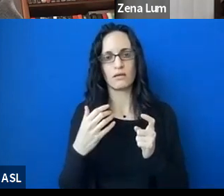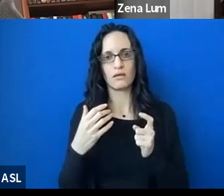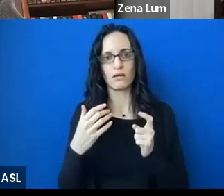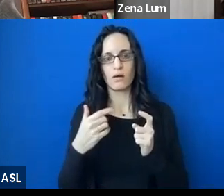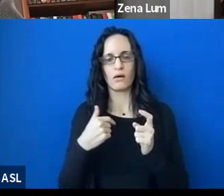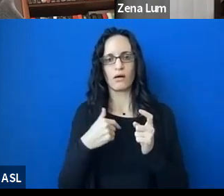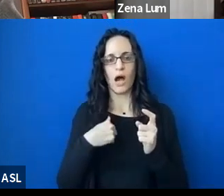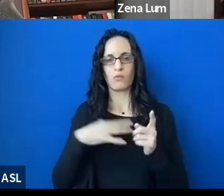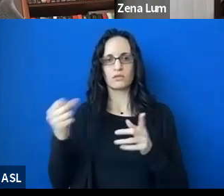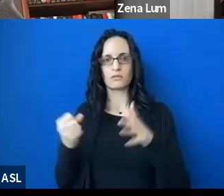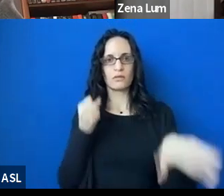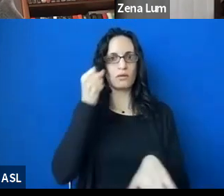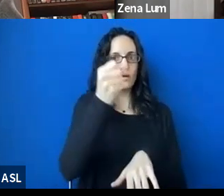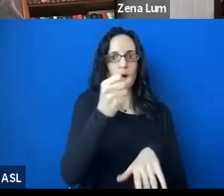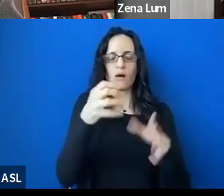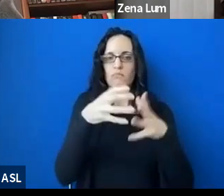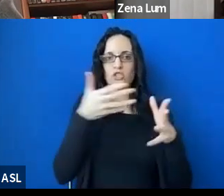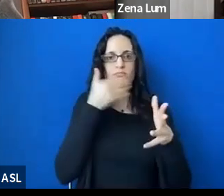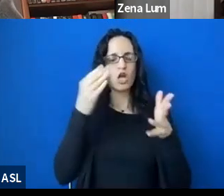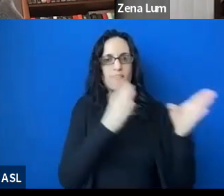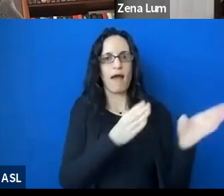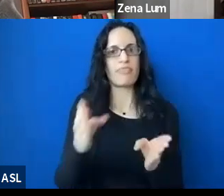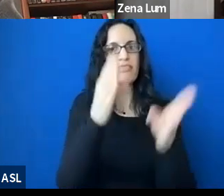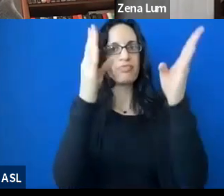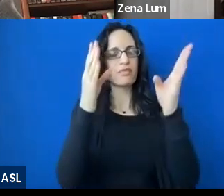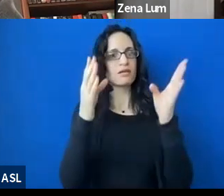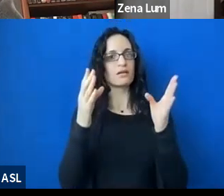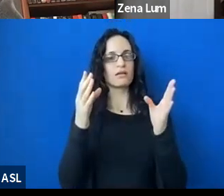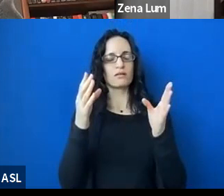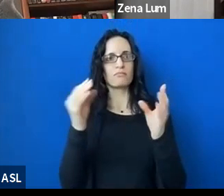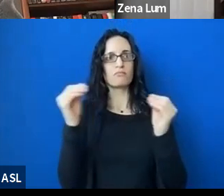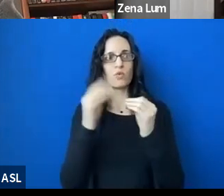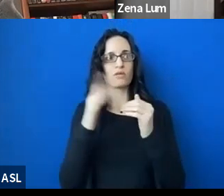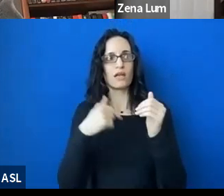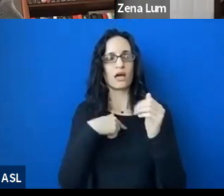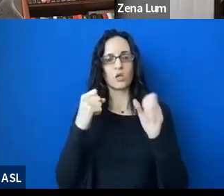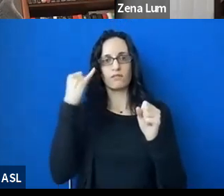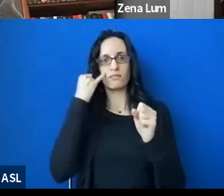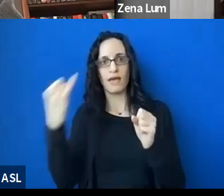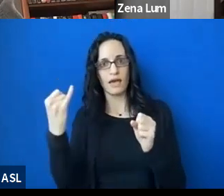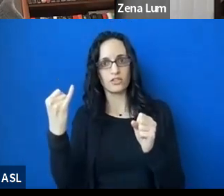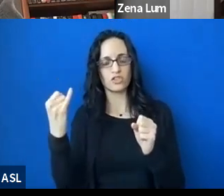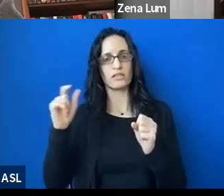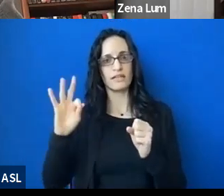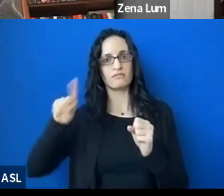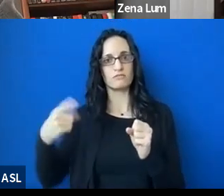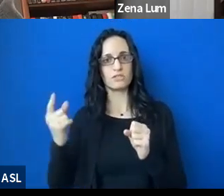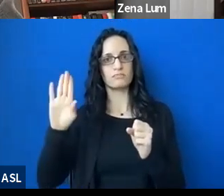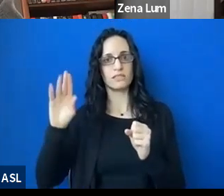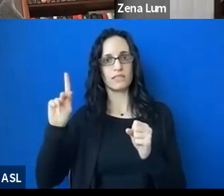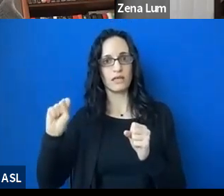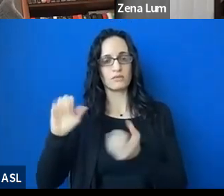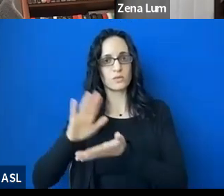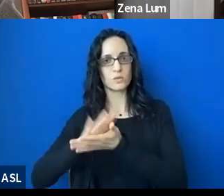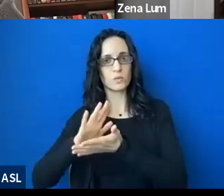path than I ever could have been on graduating from a general Boston public school system alone, I got just a tiny taste of